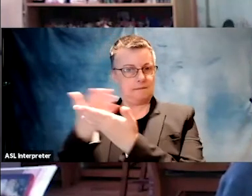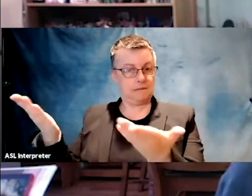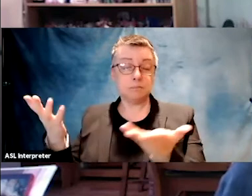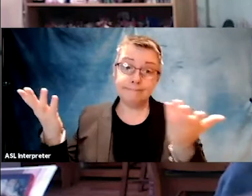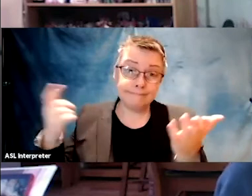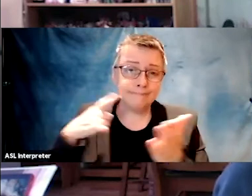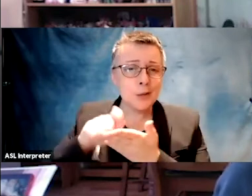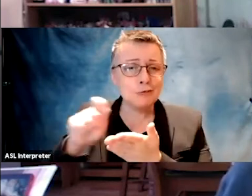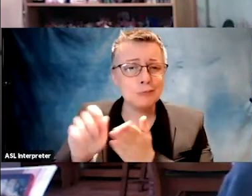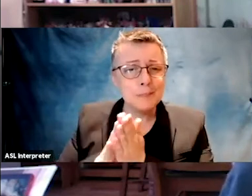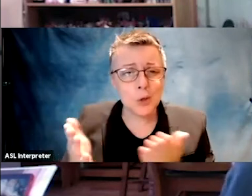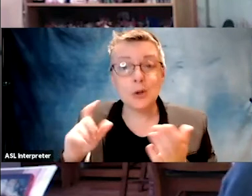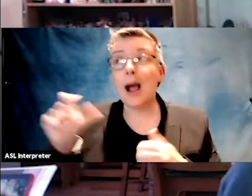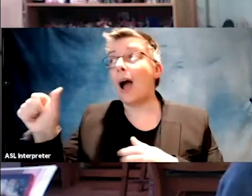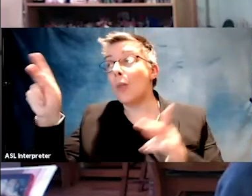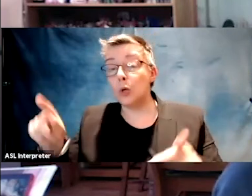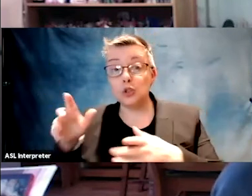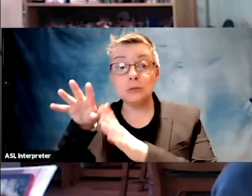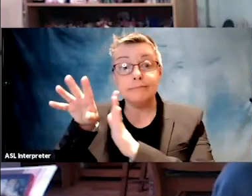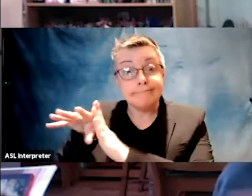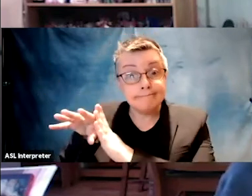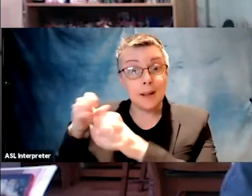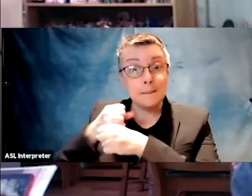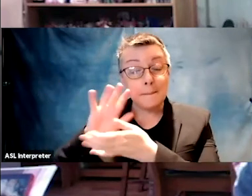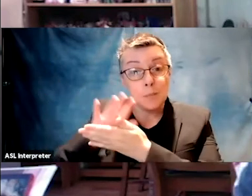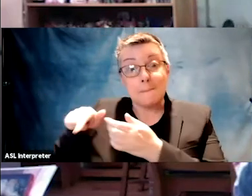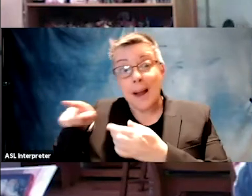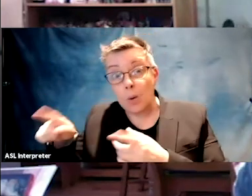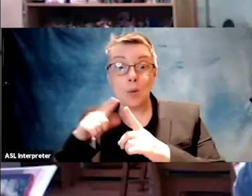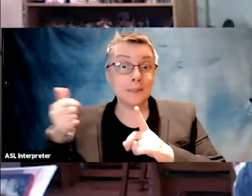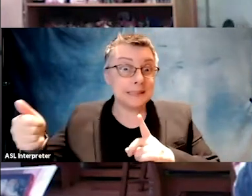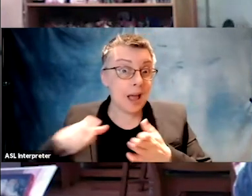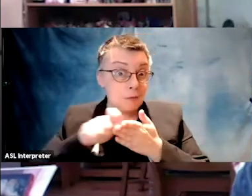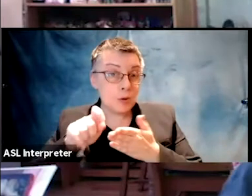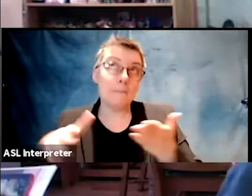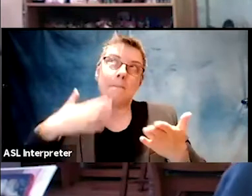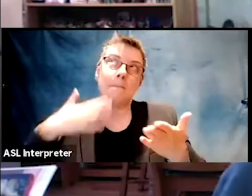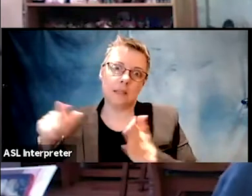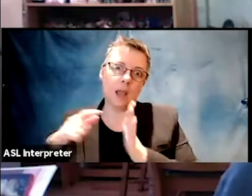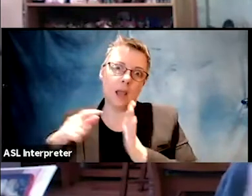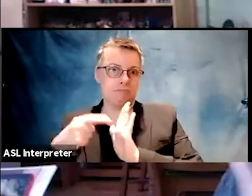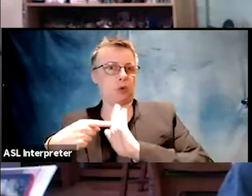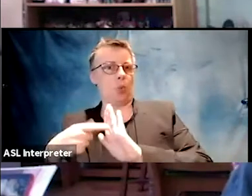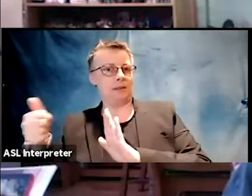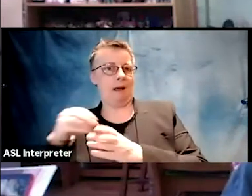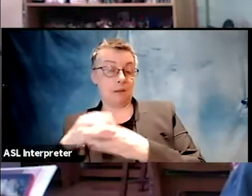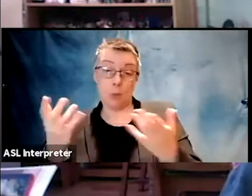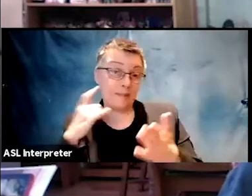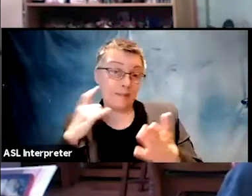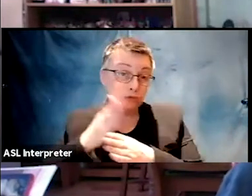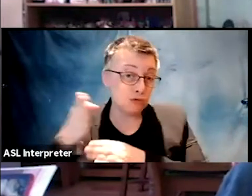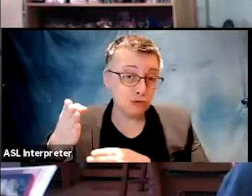written about them, done a film about them, or whether they've presented themselves ideally in the world, or whether they've had a career